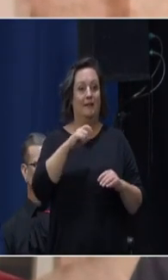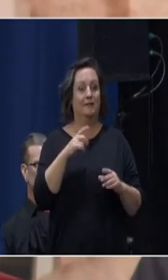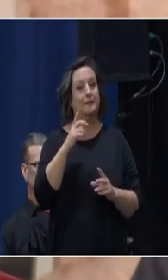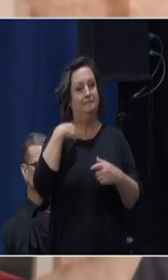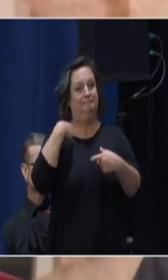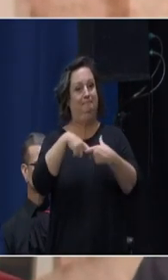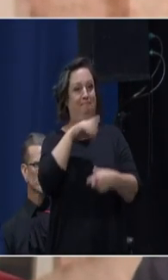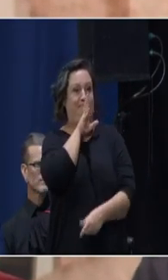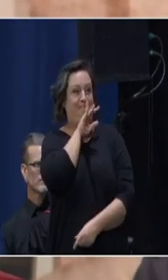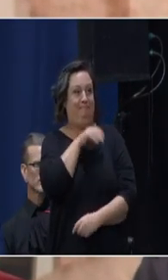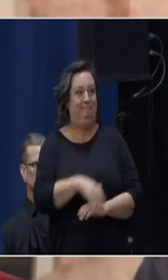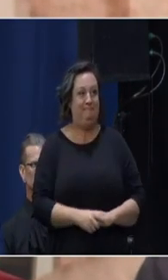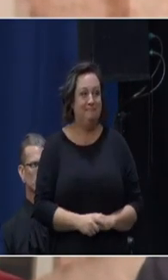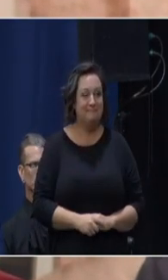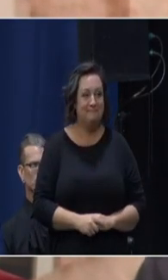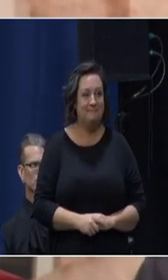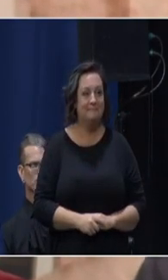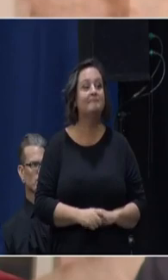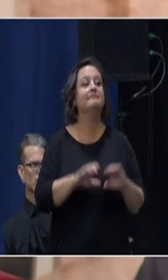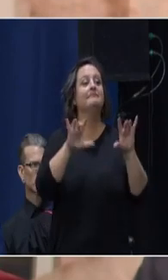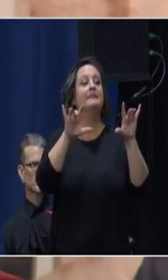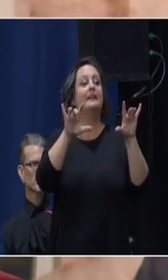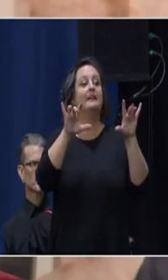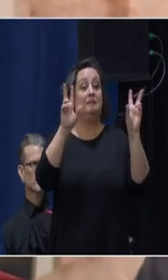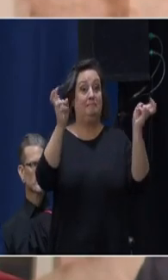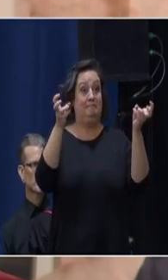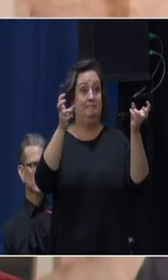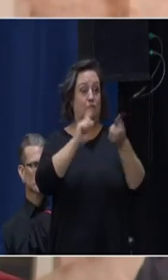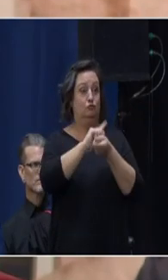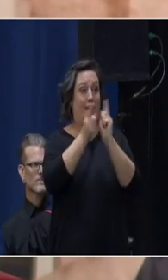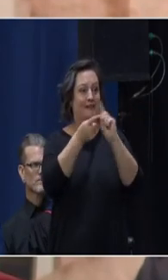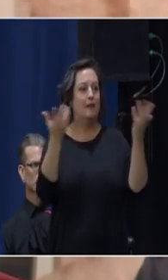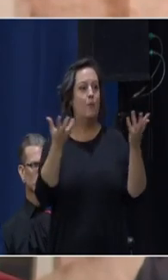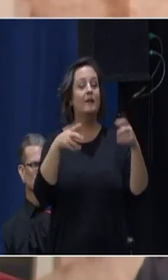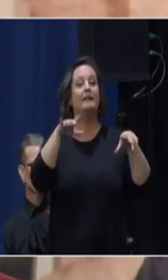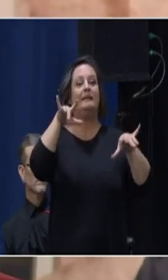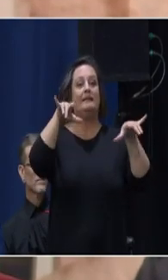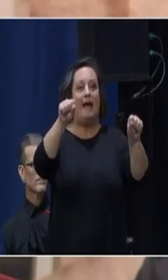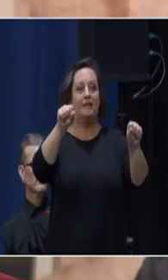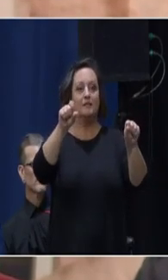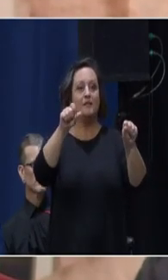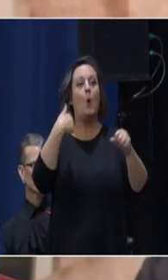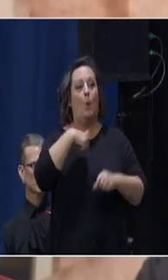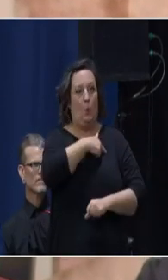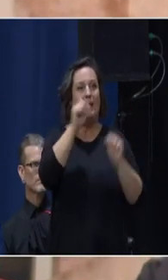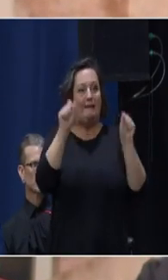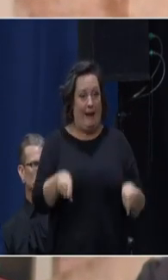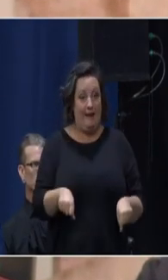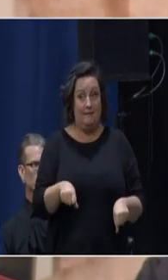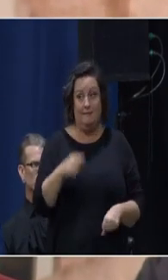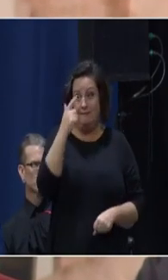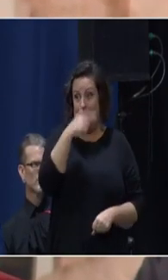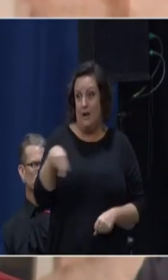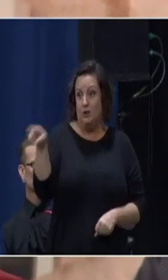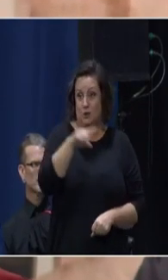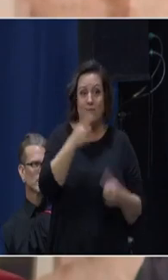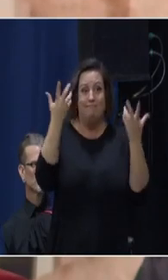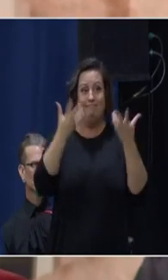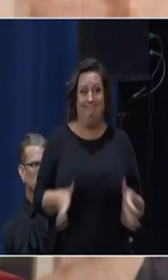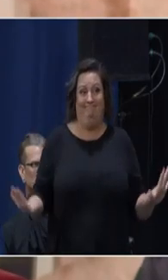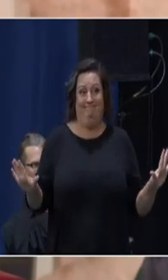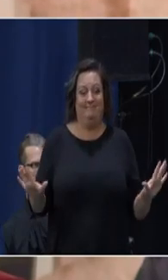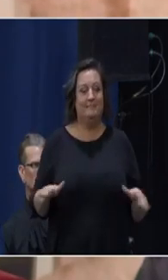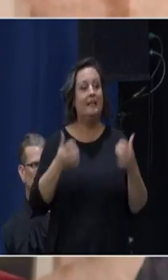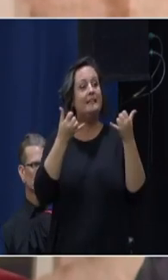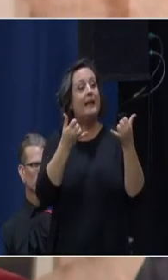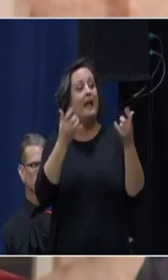puede." Yes, we can, because you can and you did. Today is about